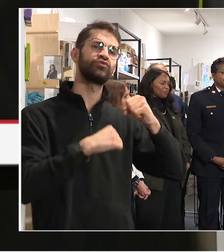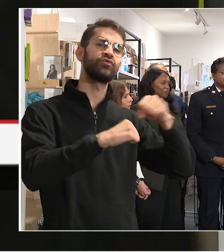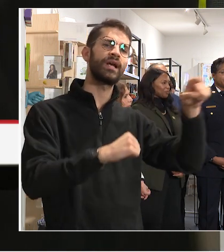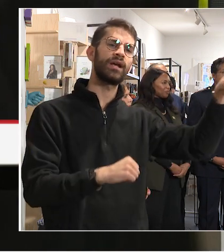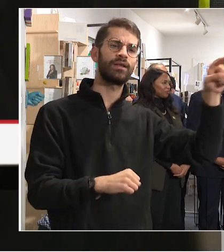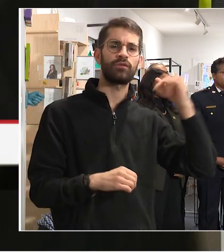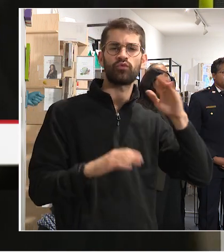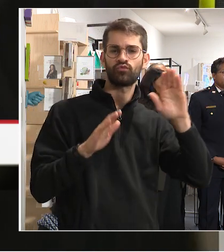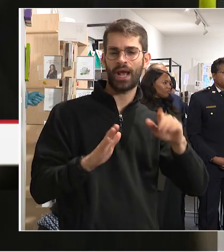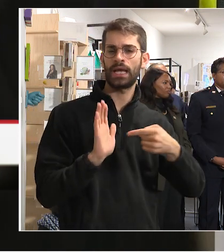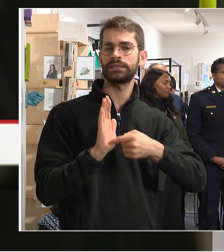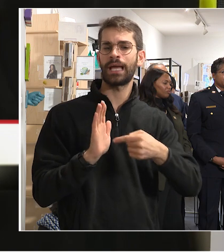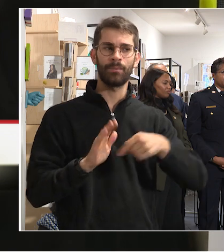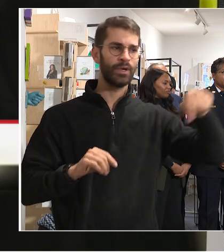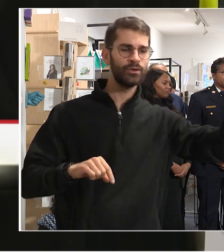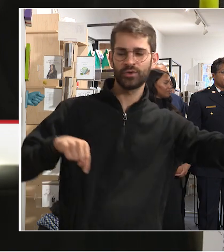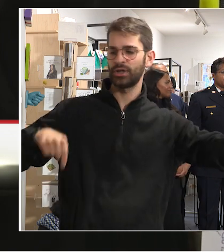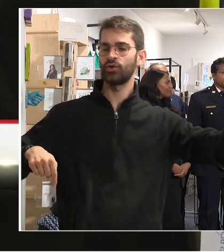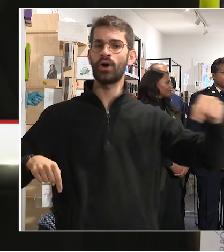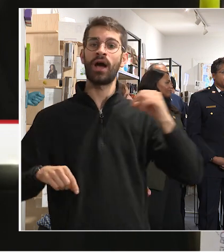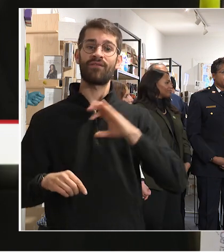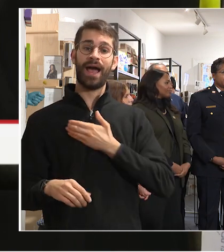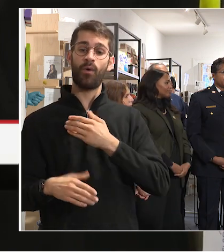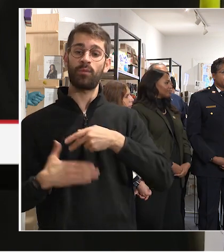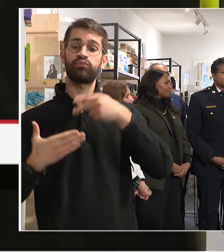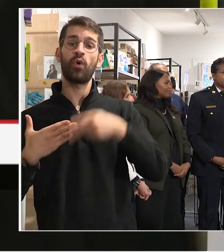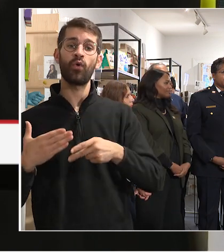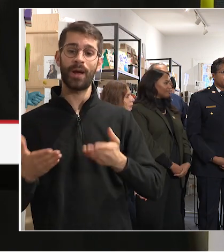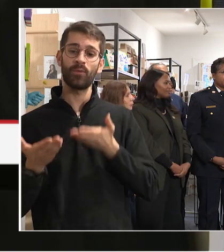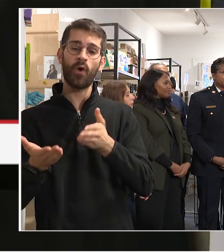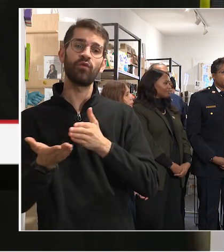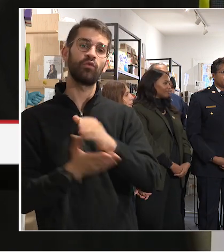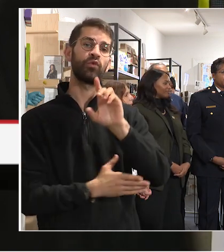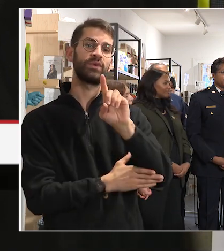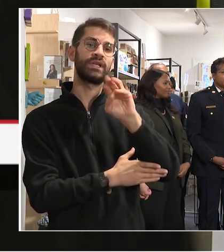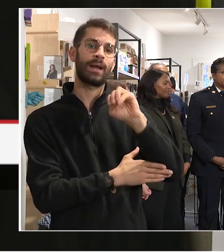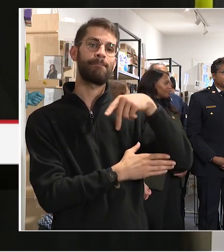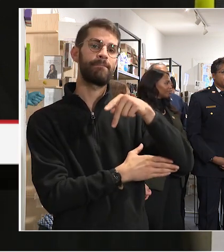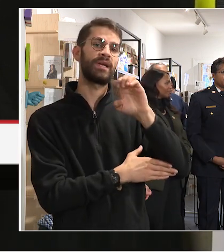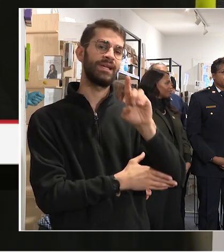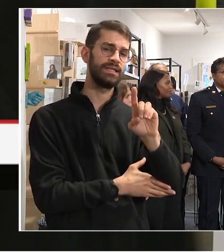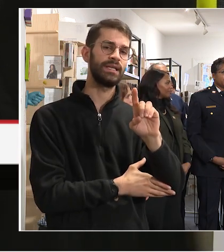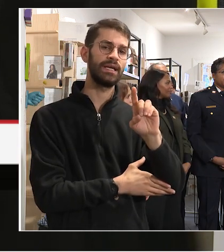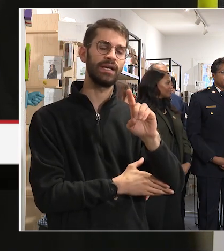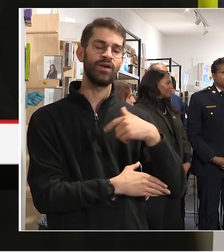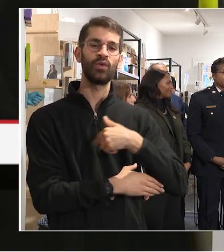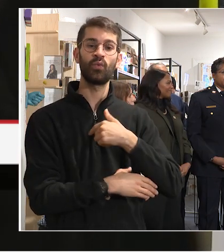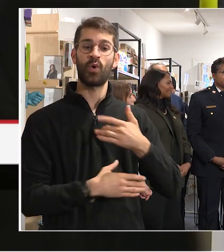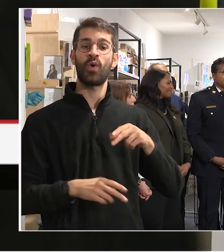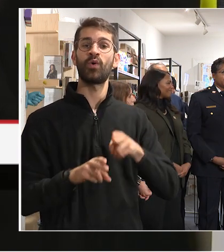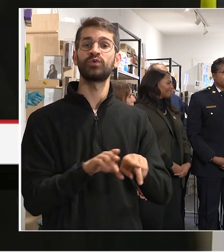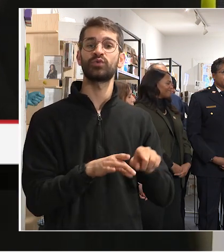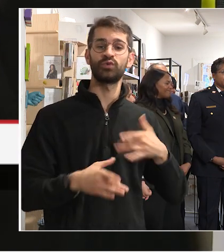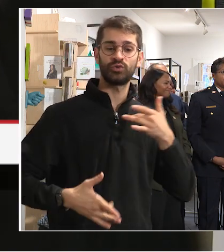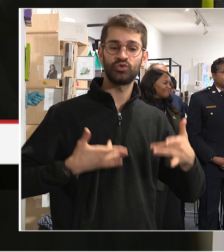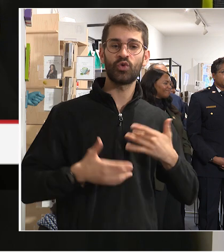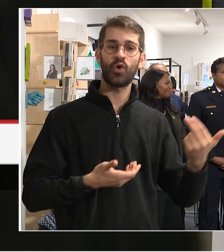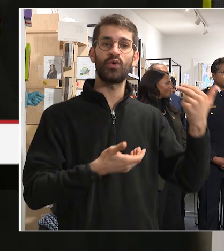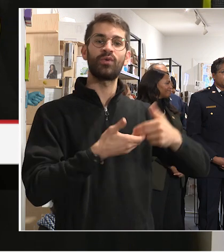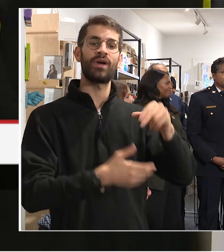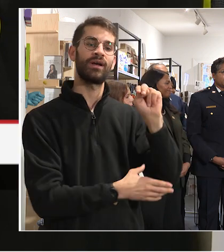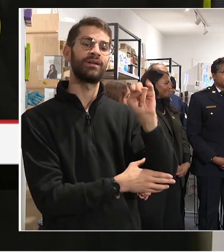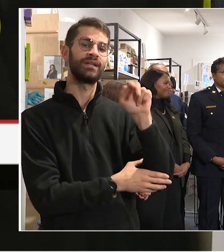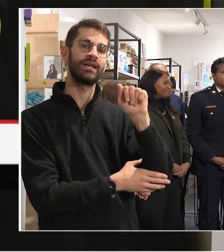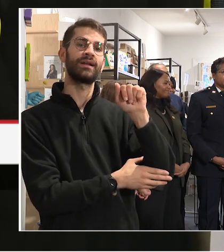grant programs through our DMPED, and we're pleased to be joined by the Deputy Mayor, Nina